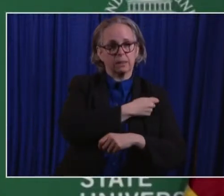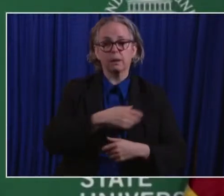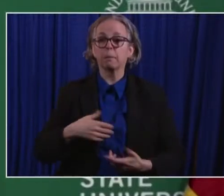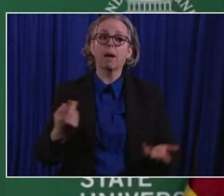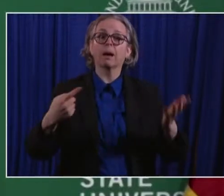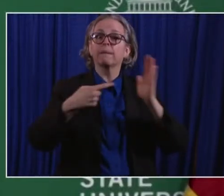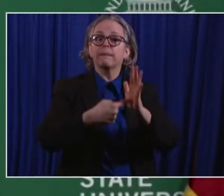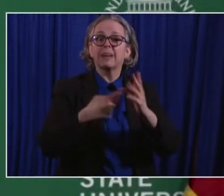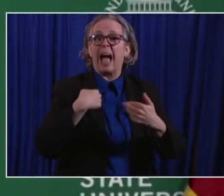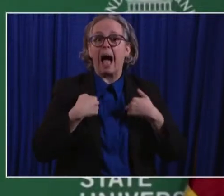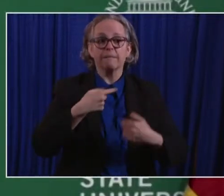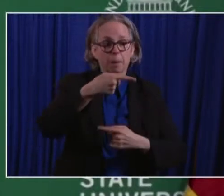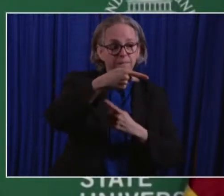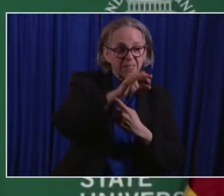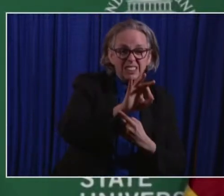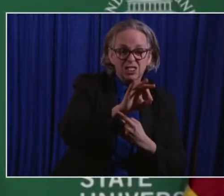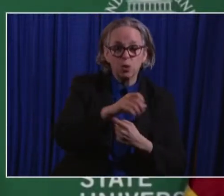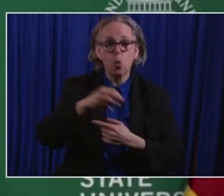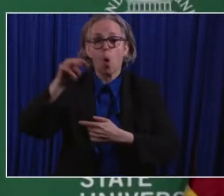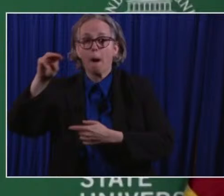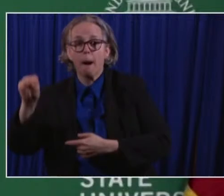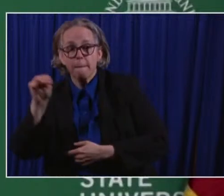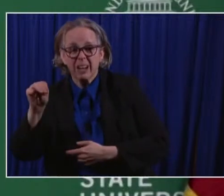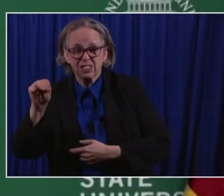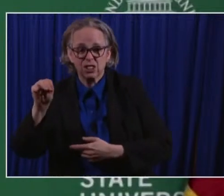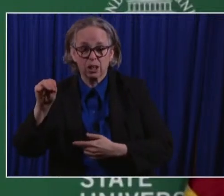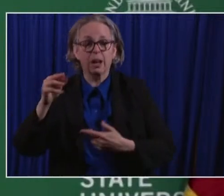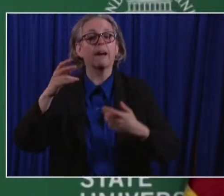is what is considered to be fully vaccinated.